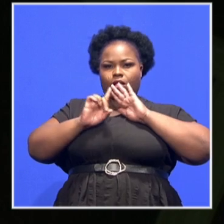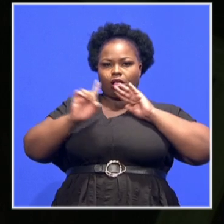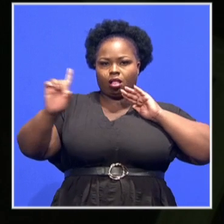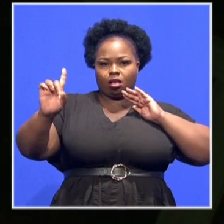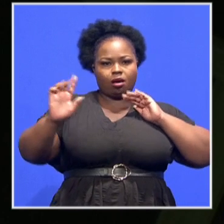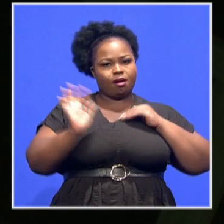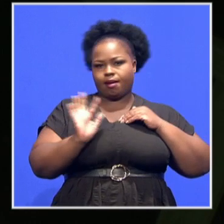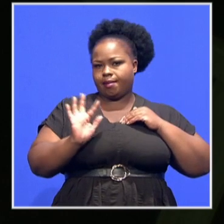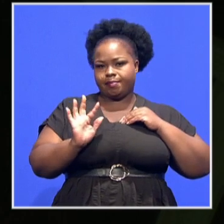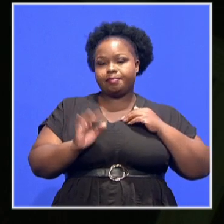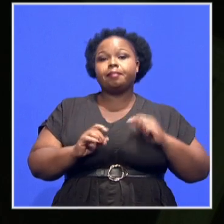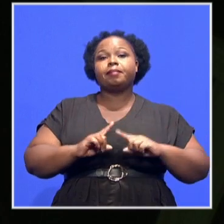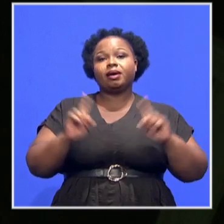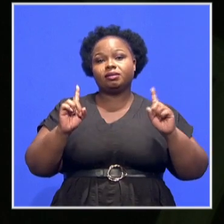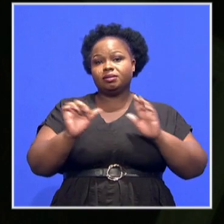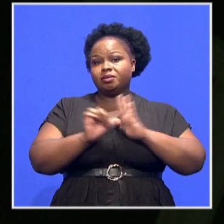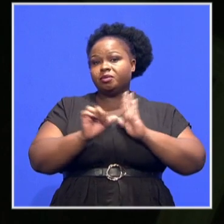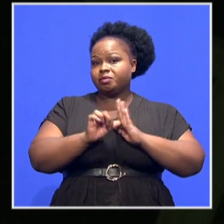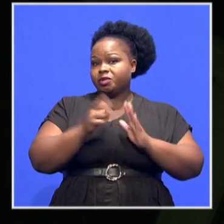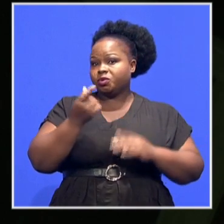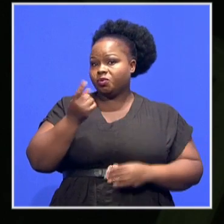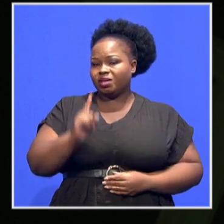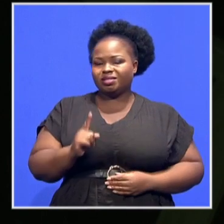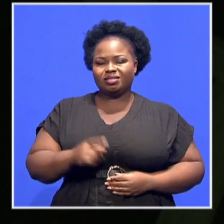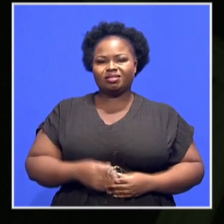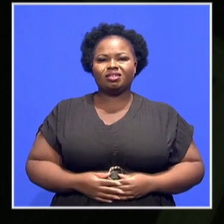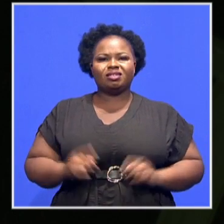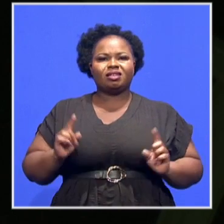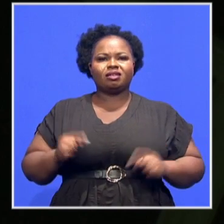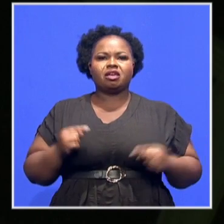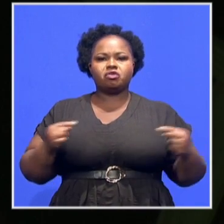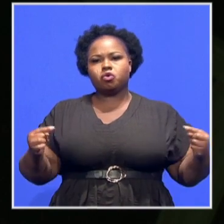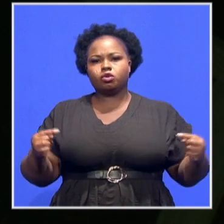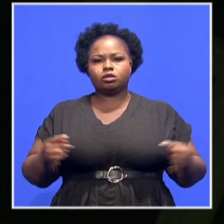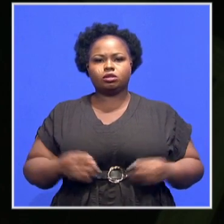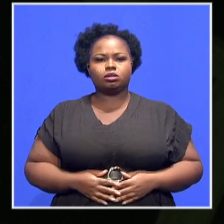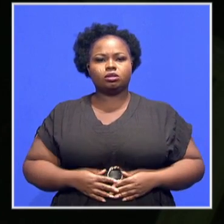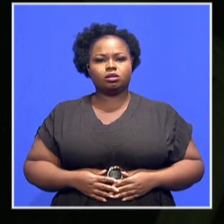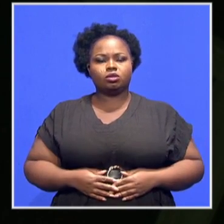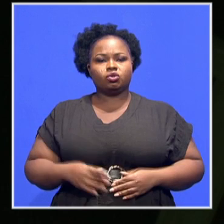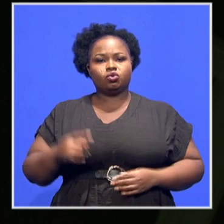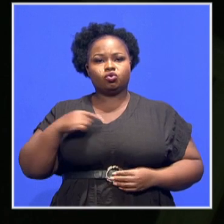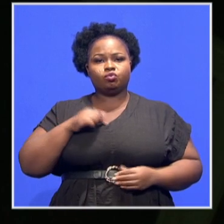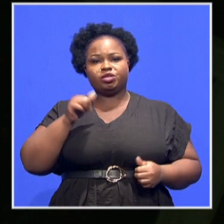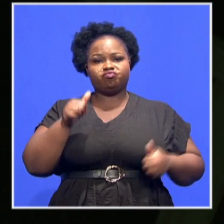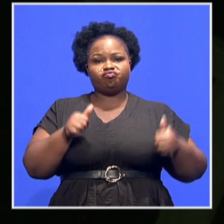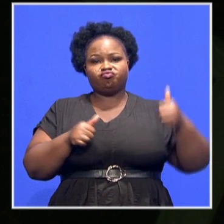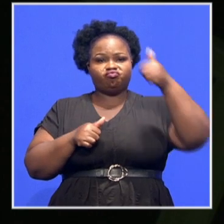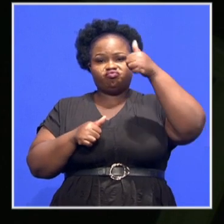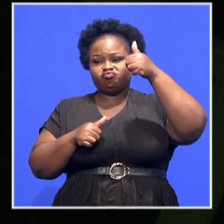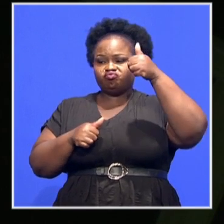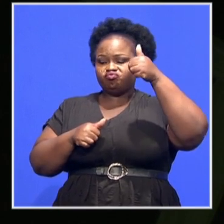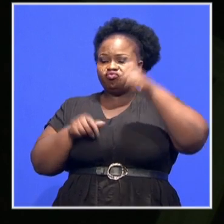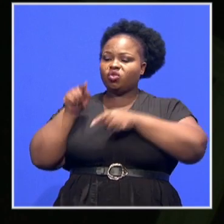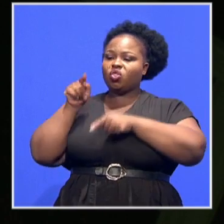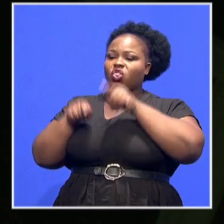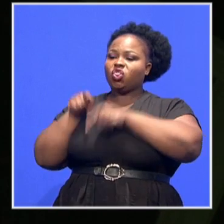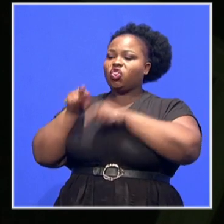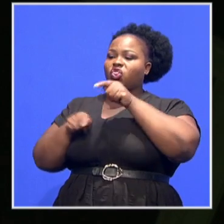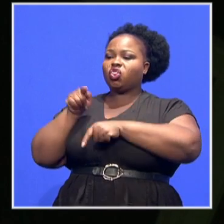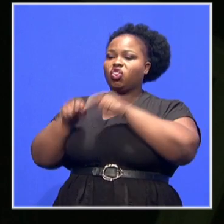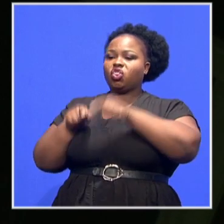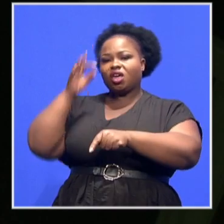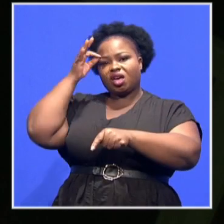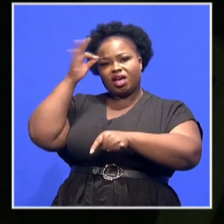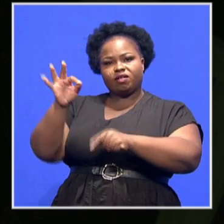more importantly, not to stand on the rooftops and just criticize. We want